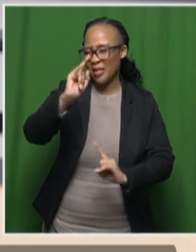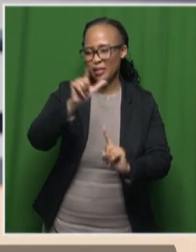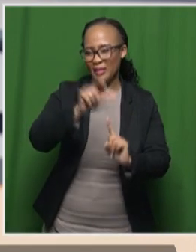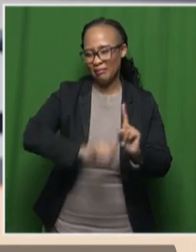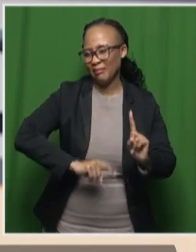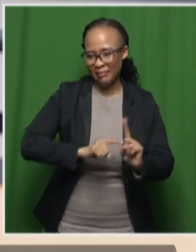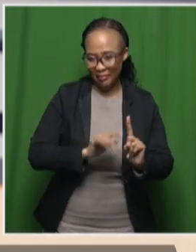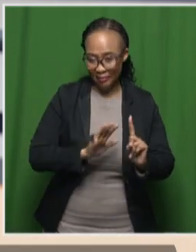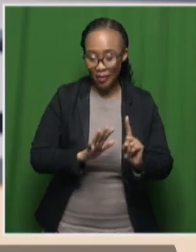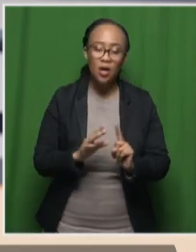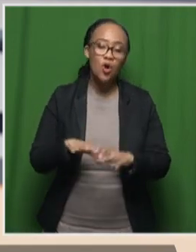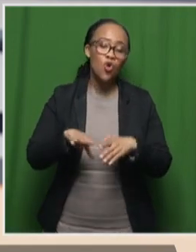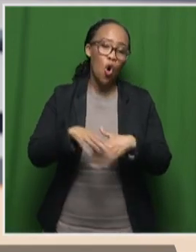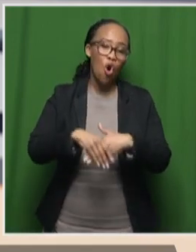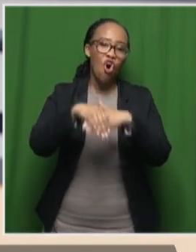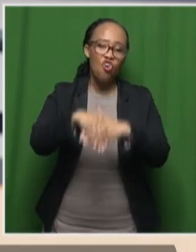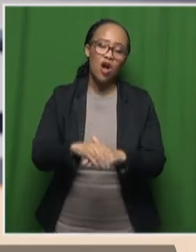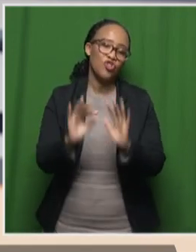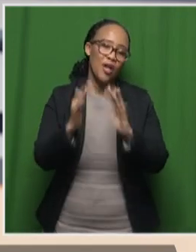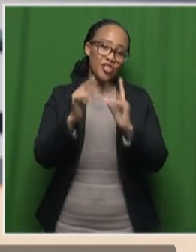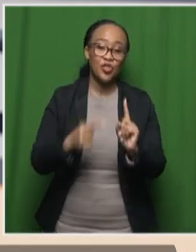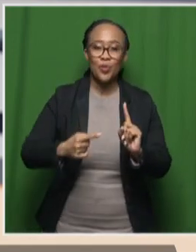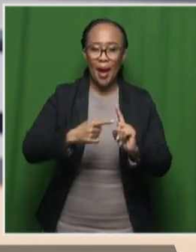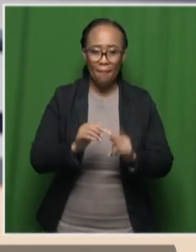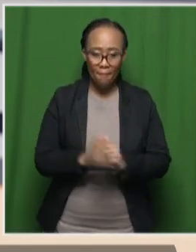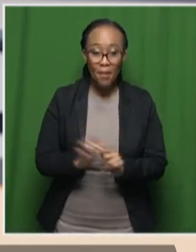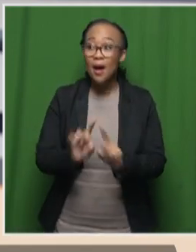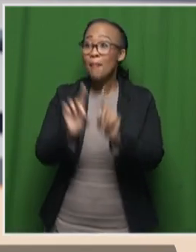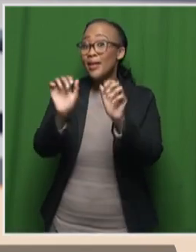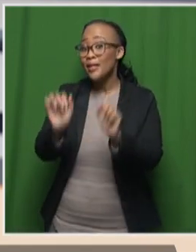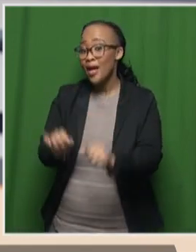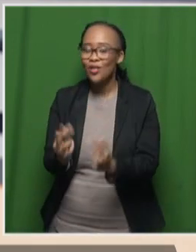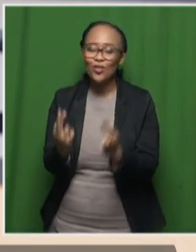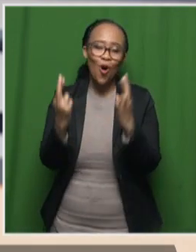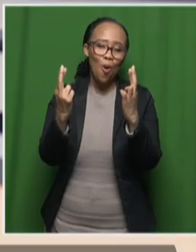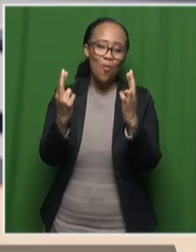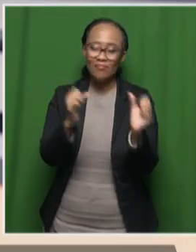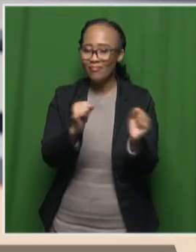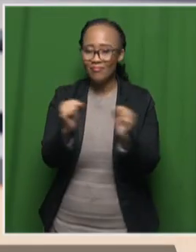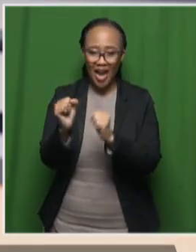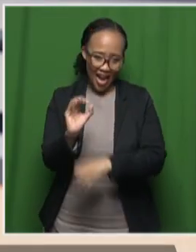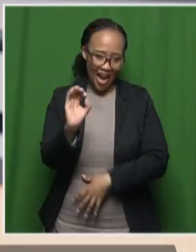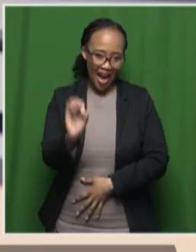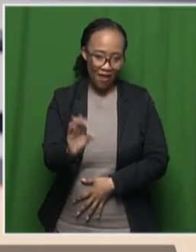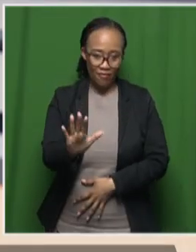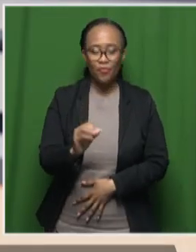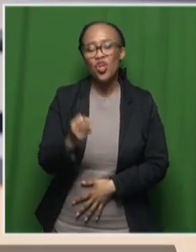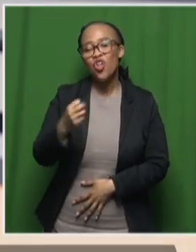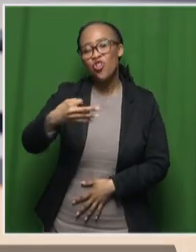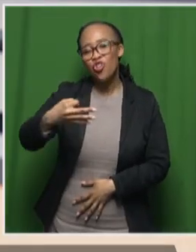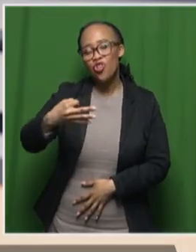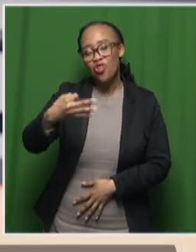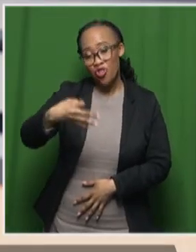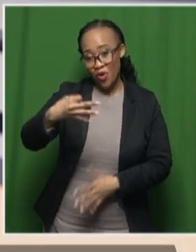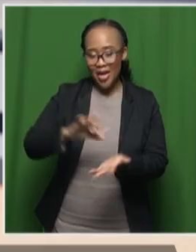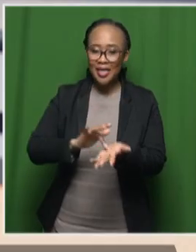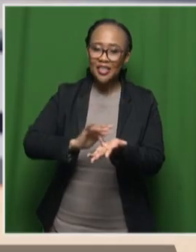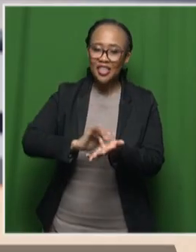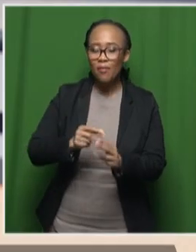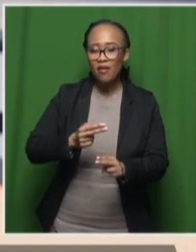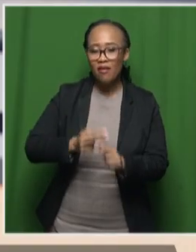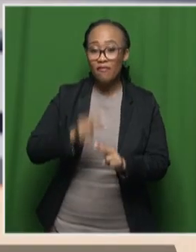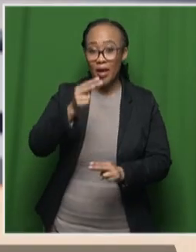So, congratulations to him. But there's still hope, because when we watched last night, those 3 semi-finals, and our 3 guys